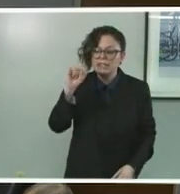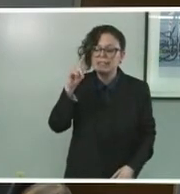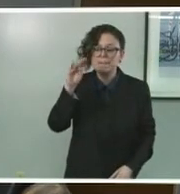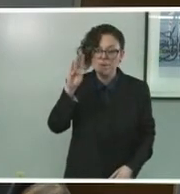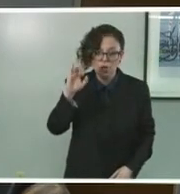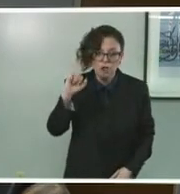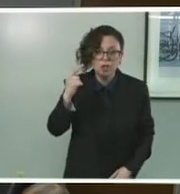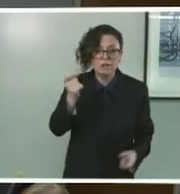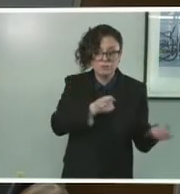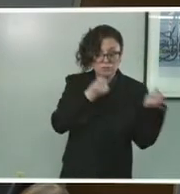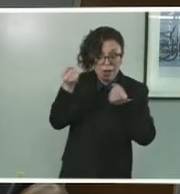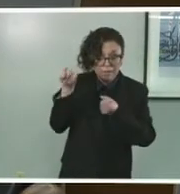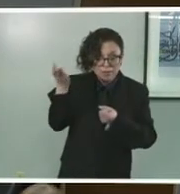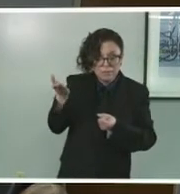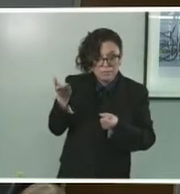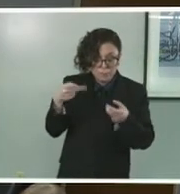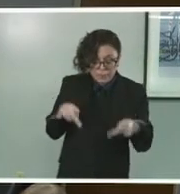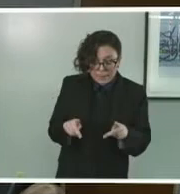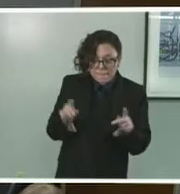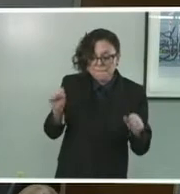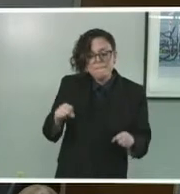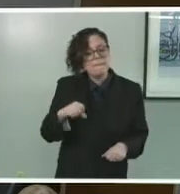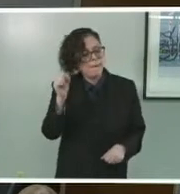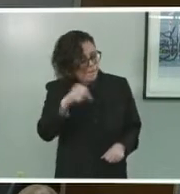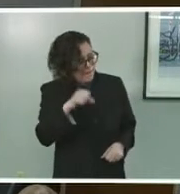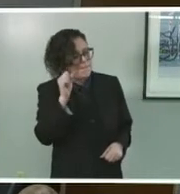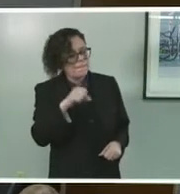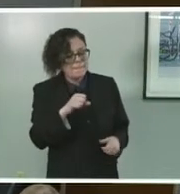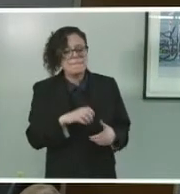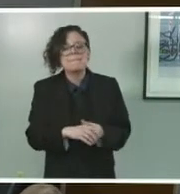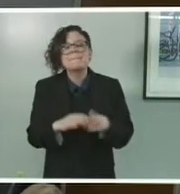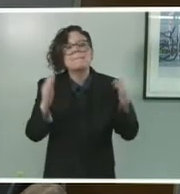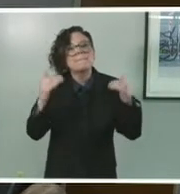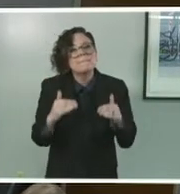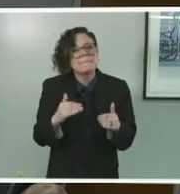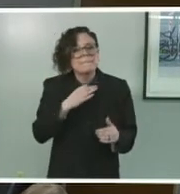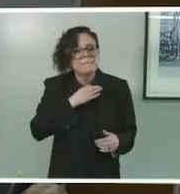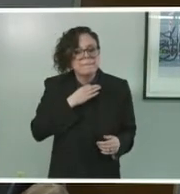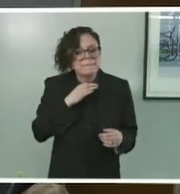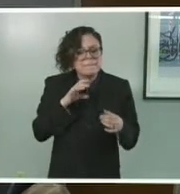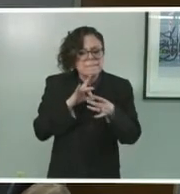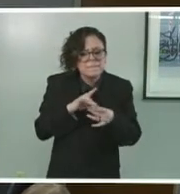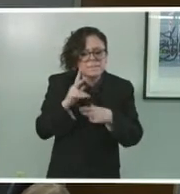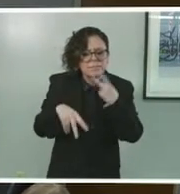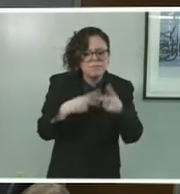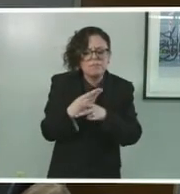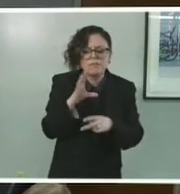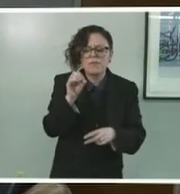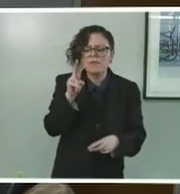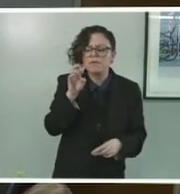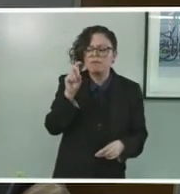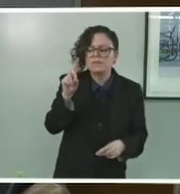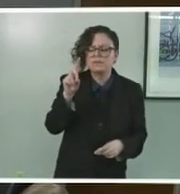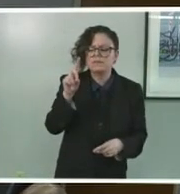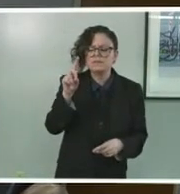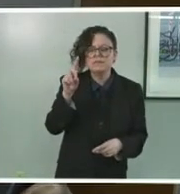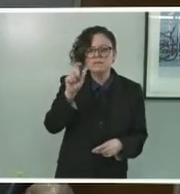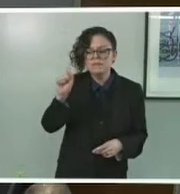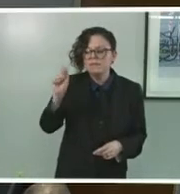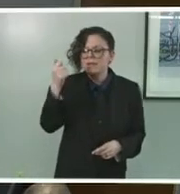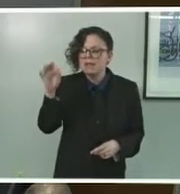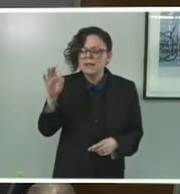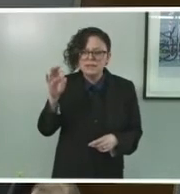What other resources I'm assuming this is around COVID-19, what COVID resources are available for those who don't have